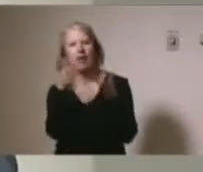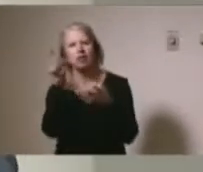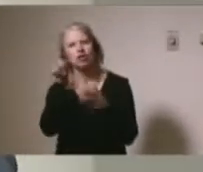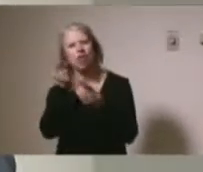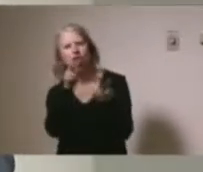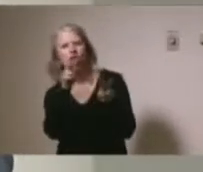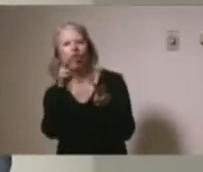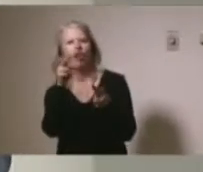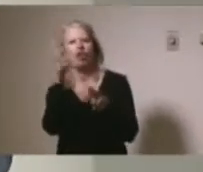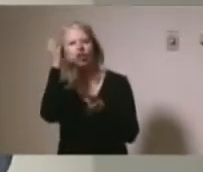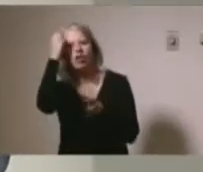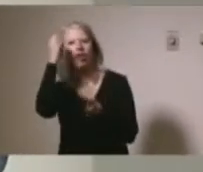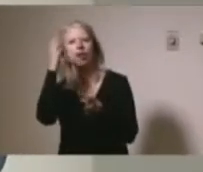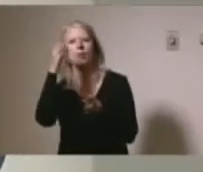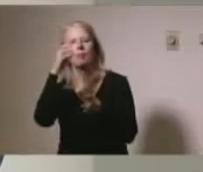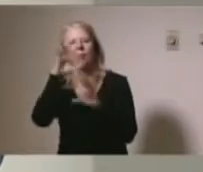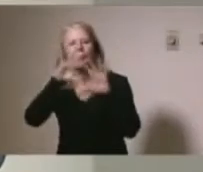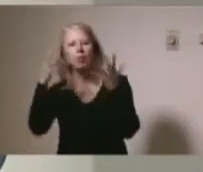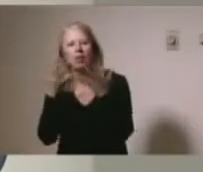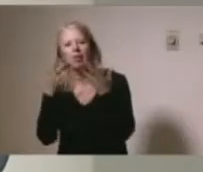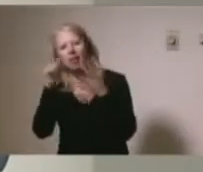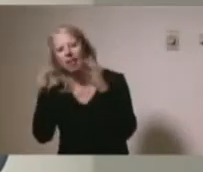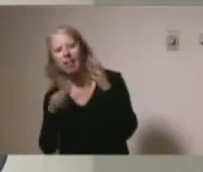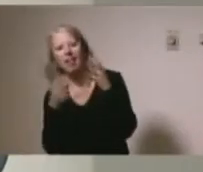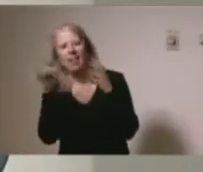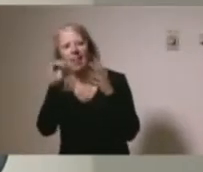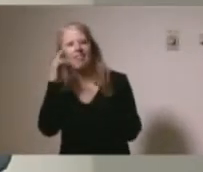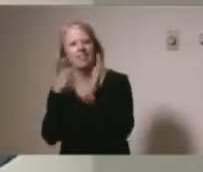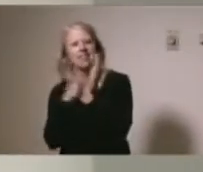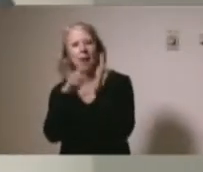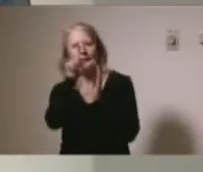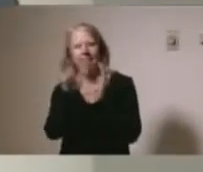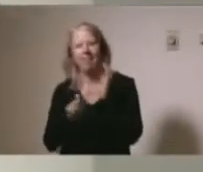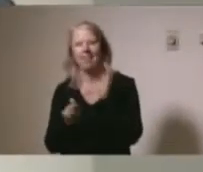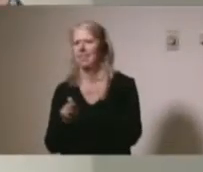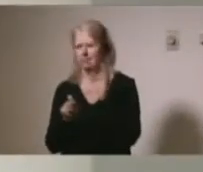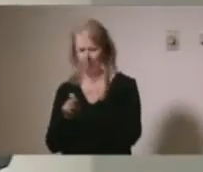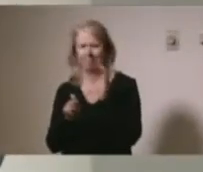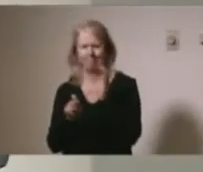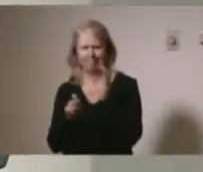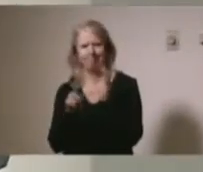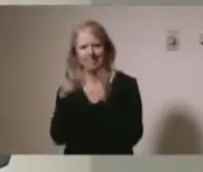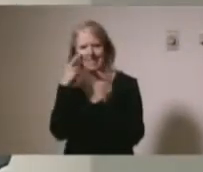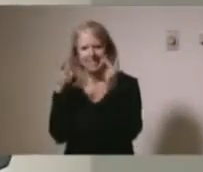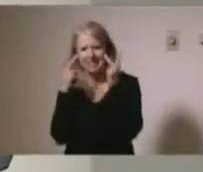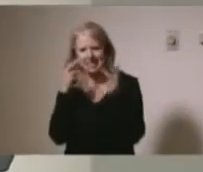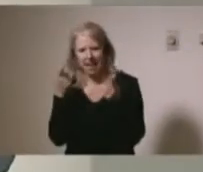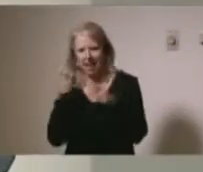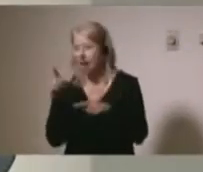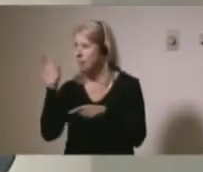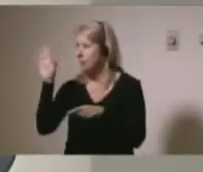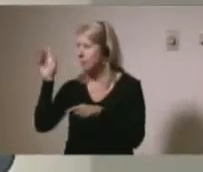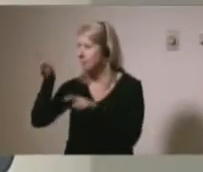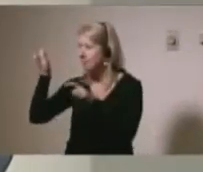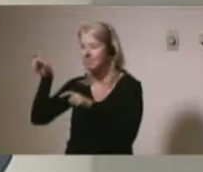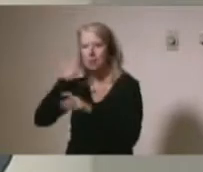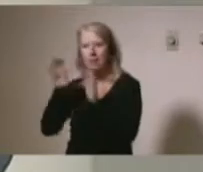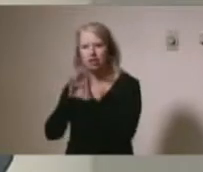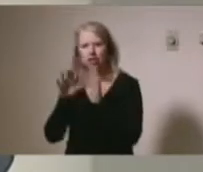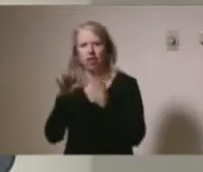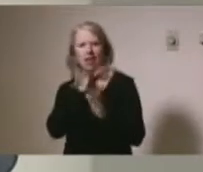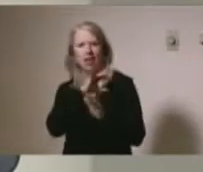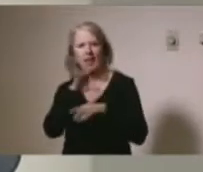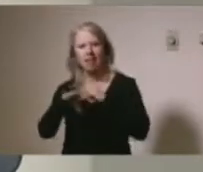done elsewhere, such as in Italy. Because we see that when we see the pictures with the different type of